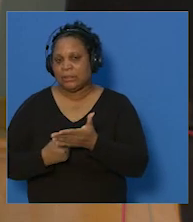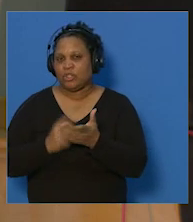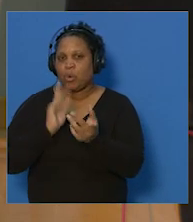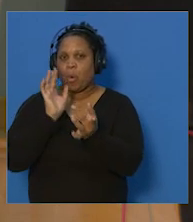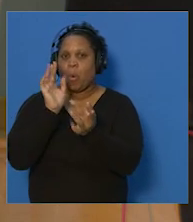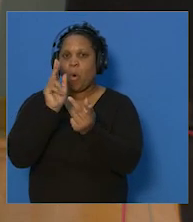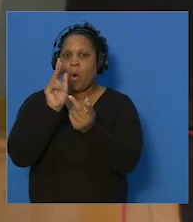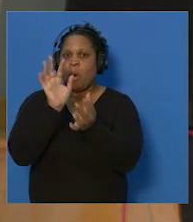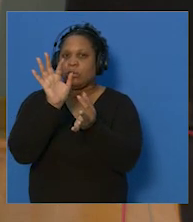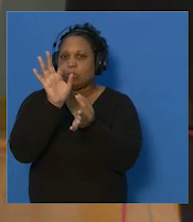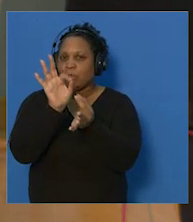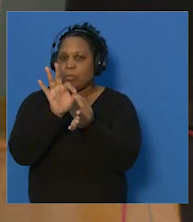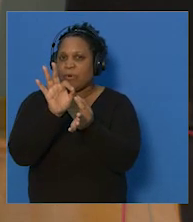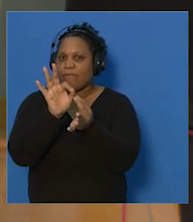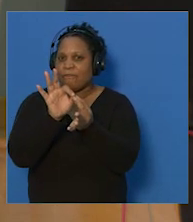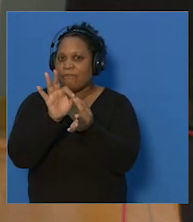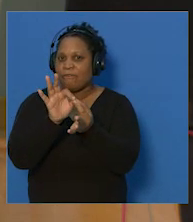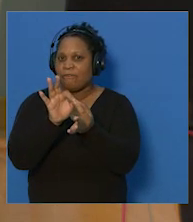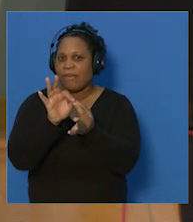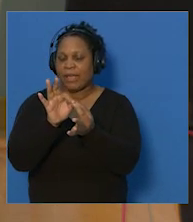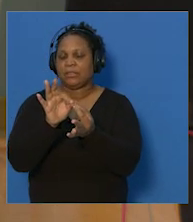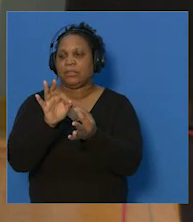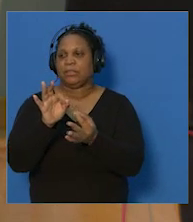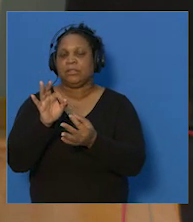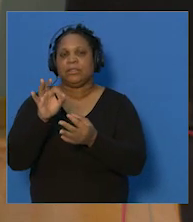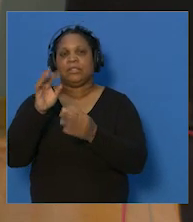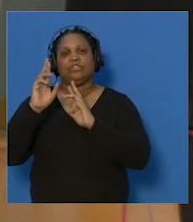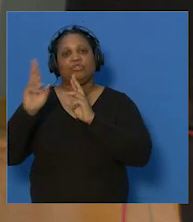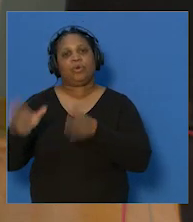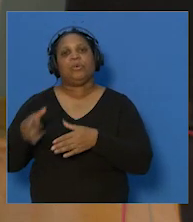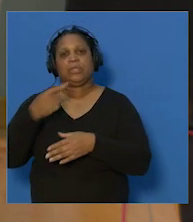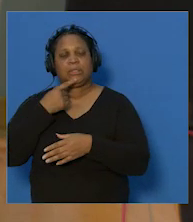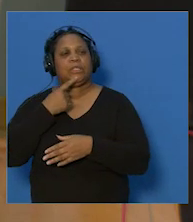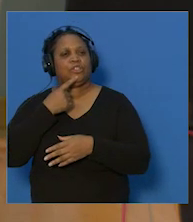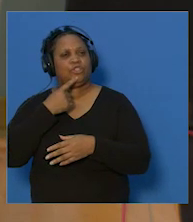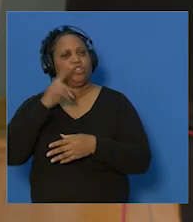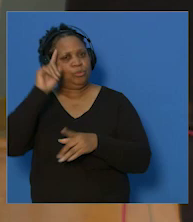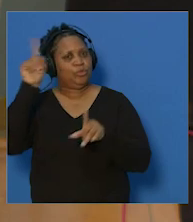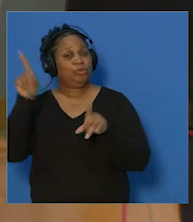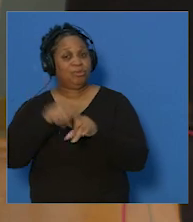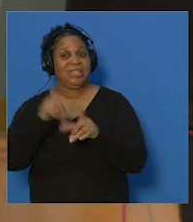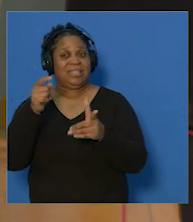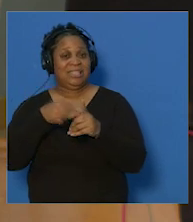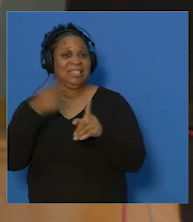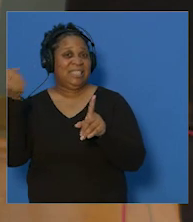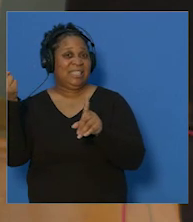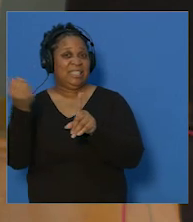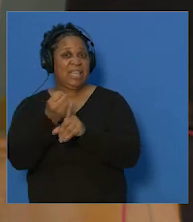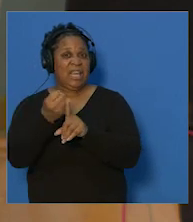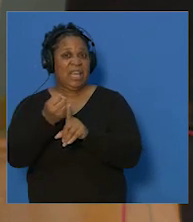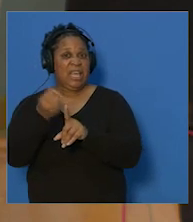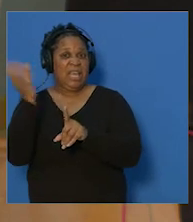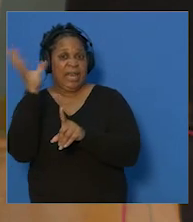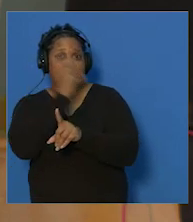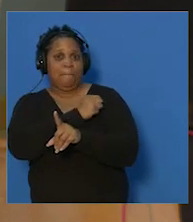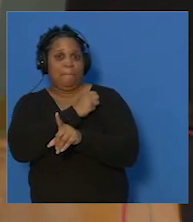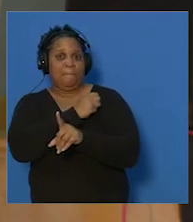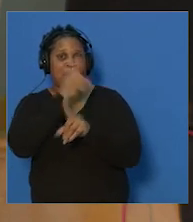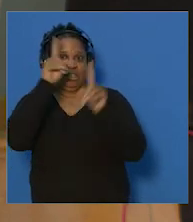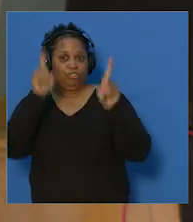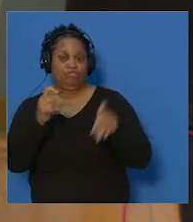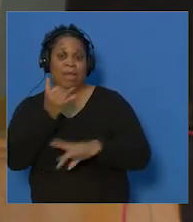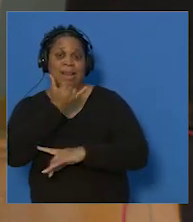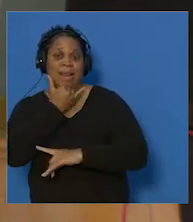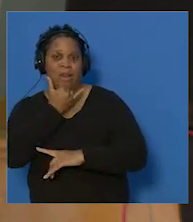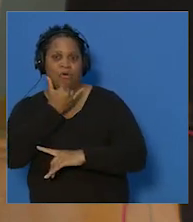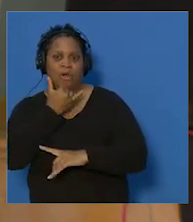that particular aspect. So you would agree that this whole process has been hit and miss, trial and error? No, absolutely not. What I would agree